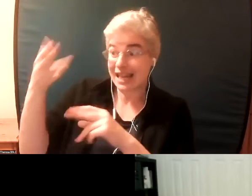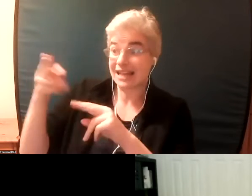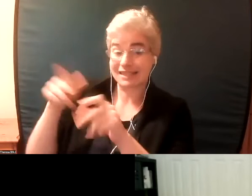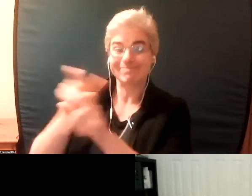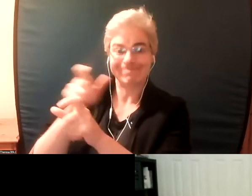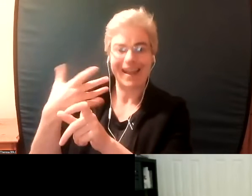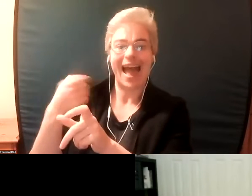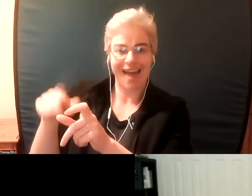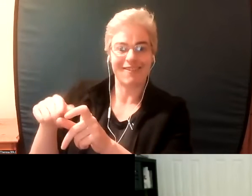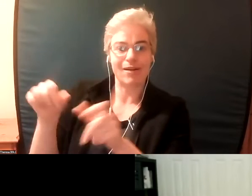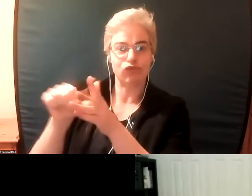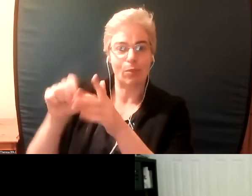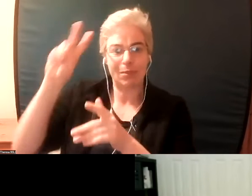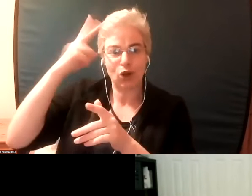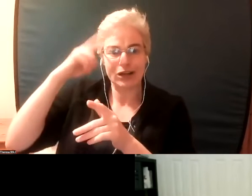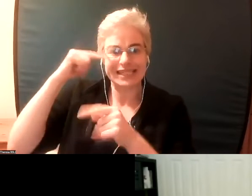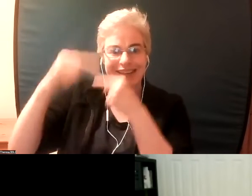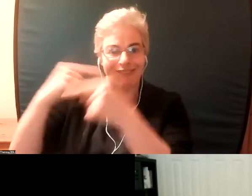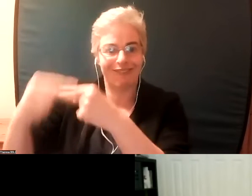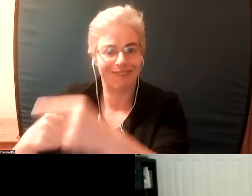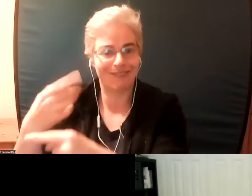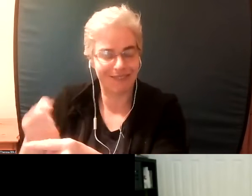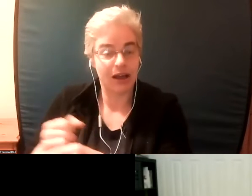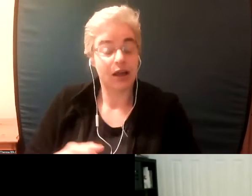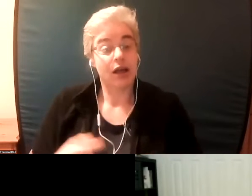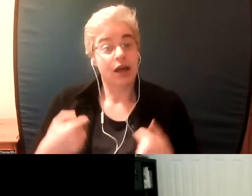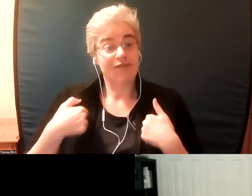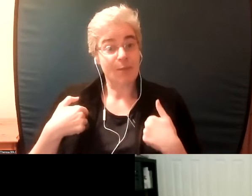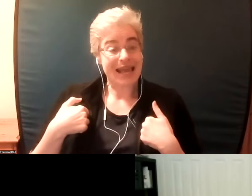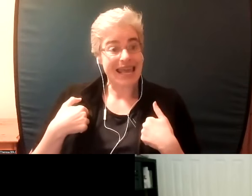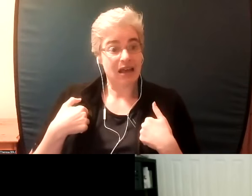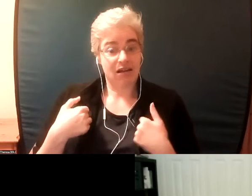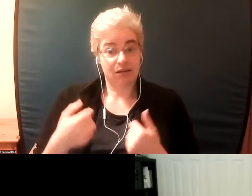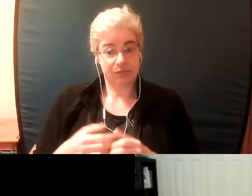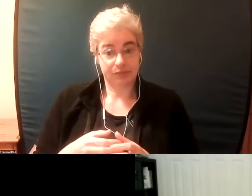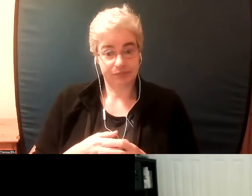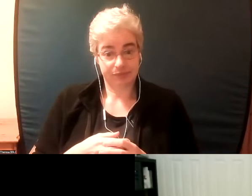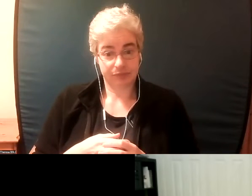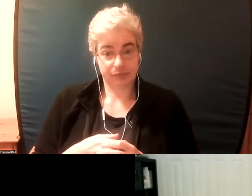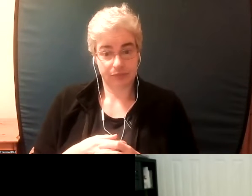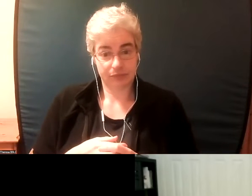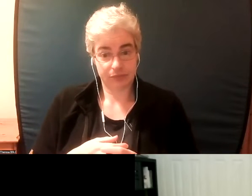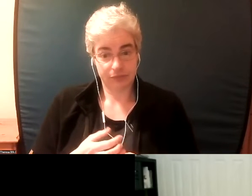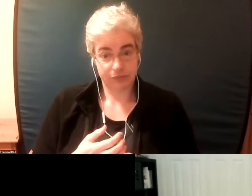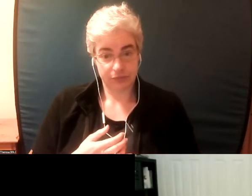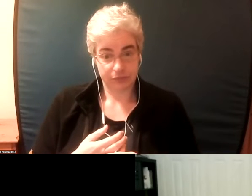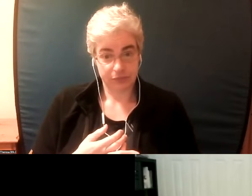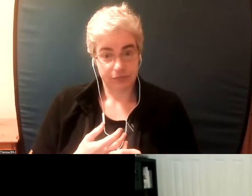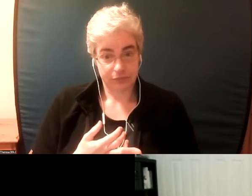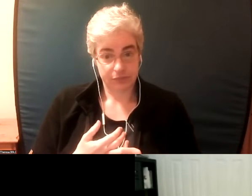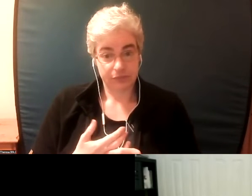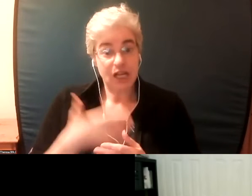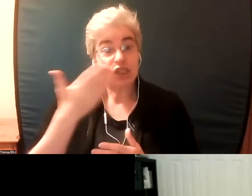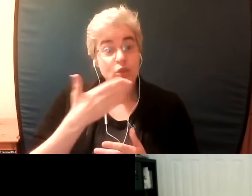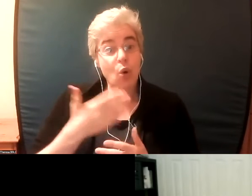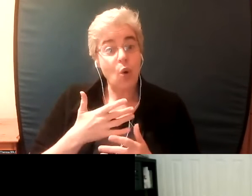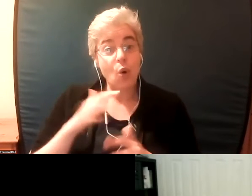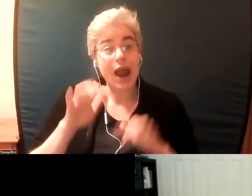things like that. And I think for me, I mean, our school